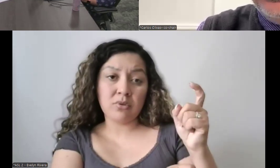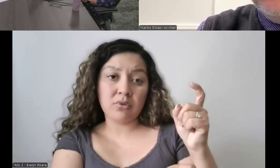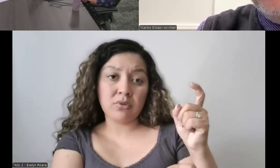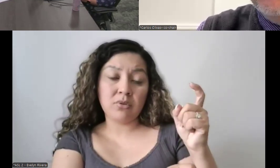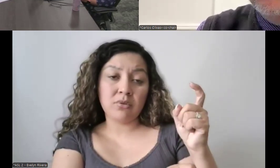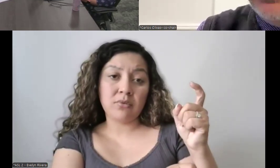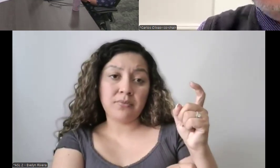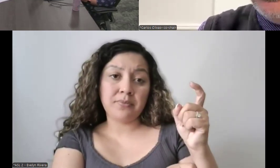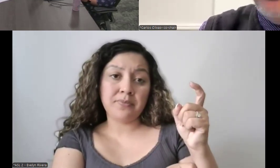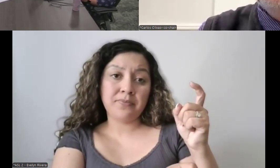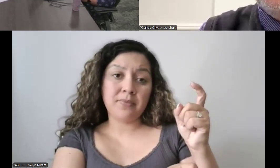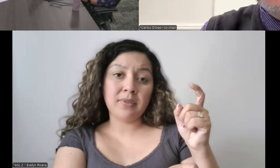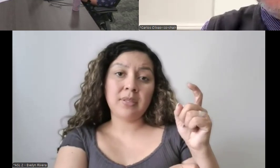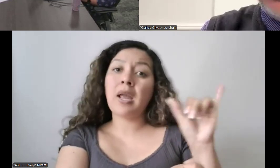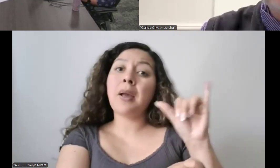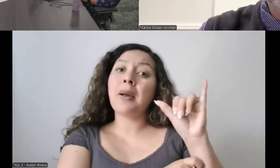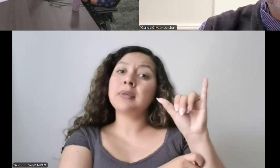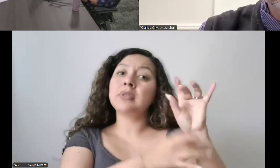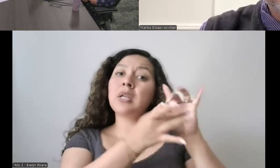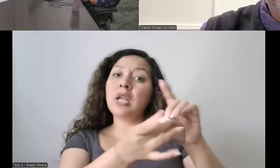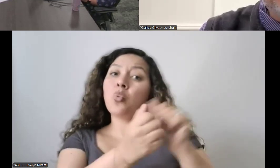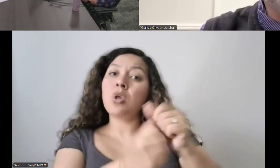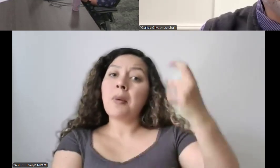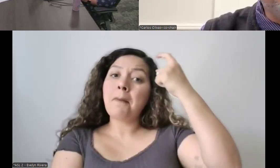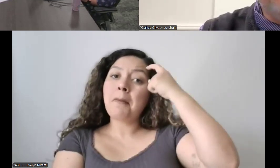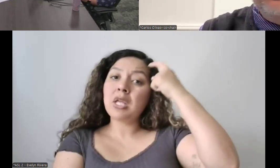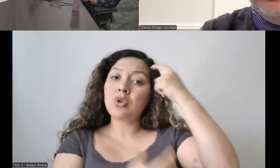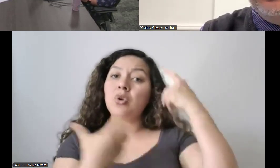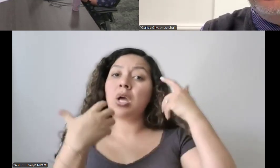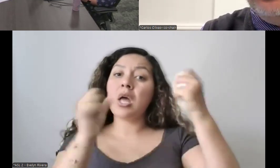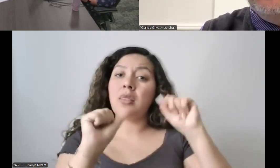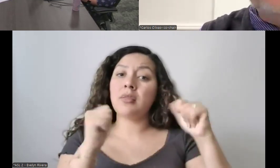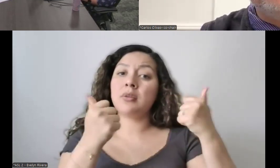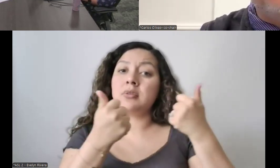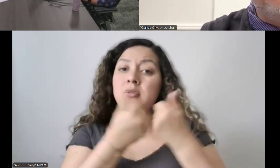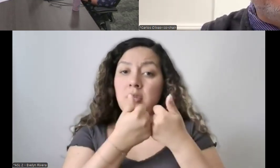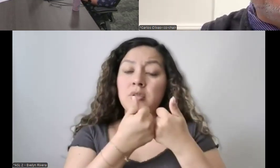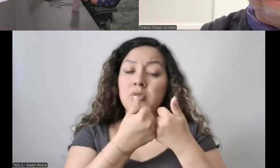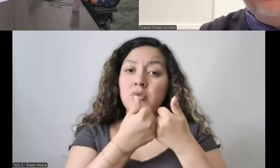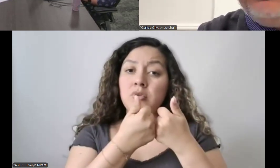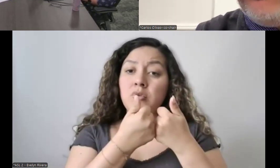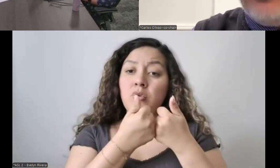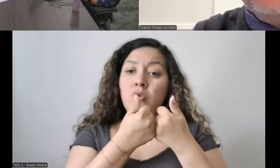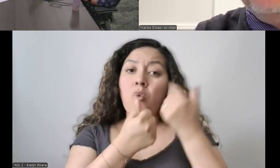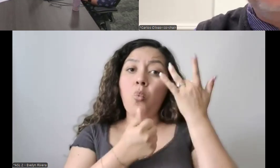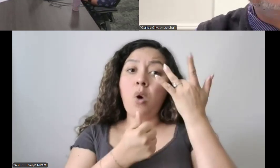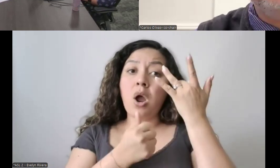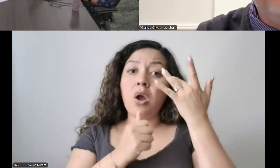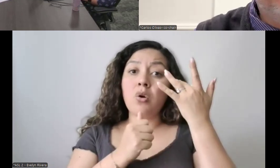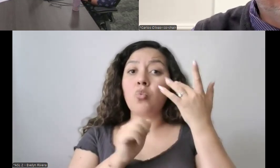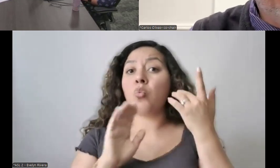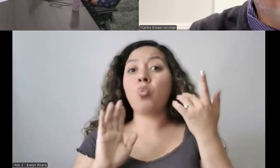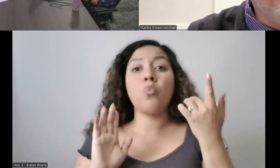as a mental health challenge, because once we fall into